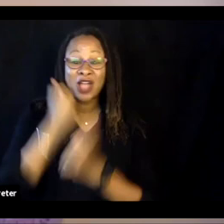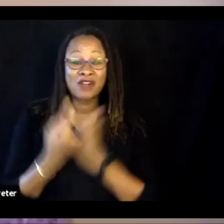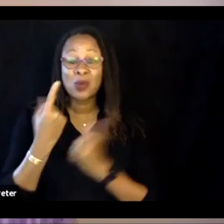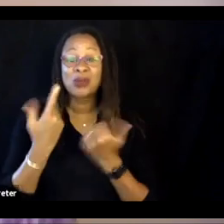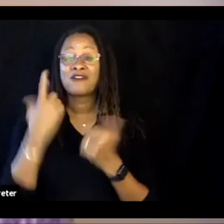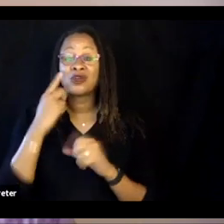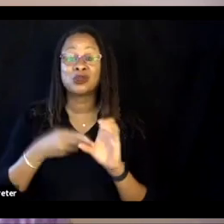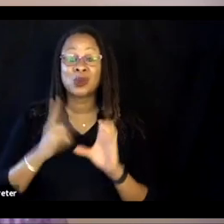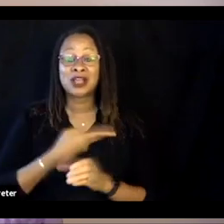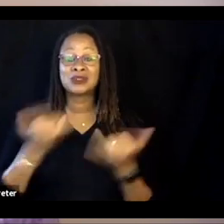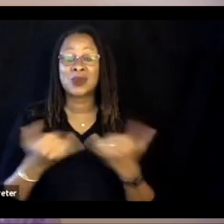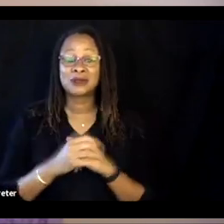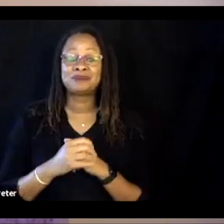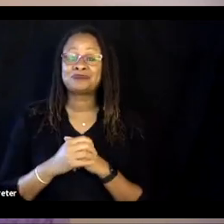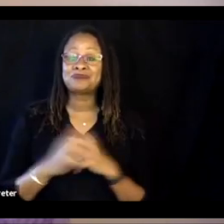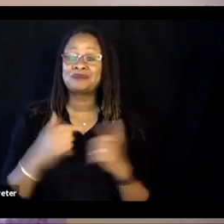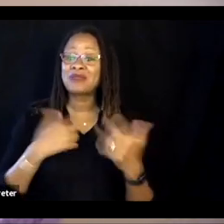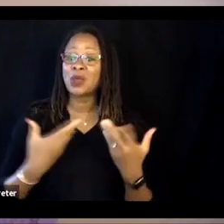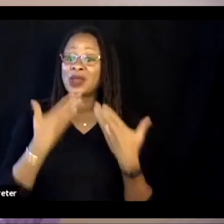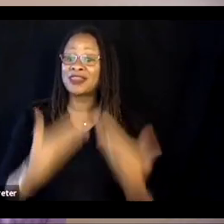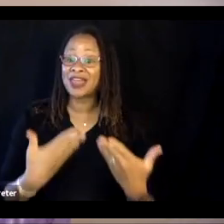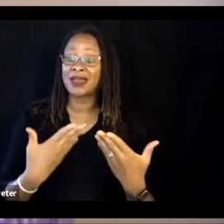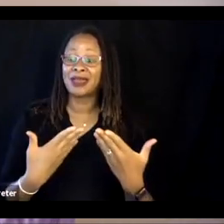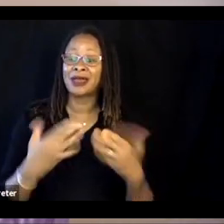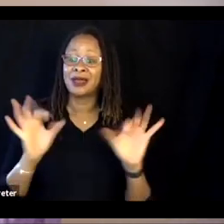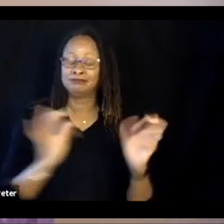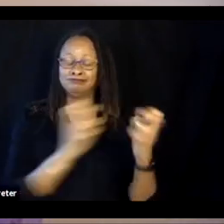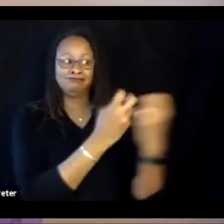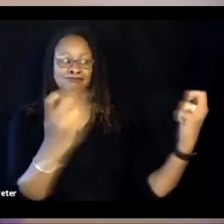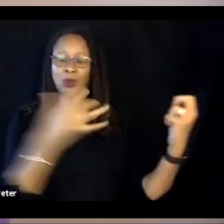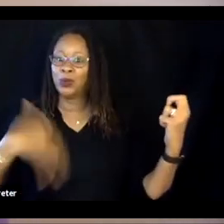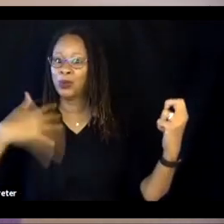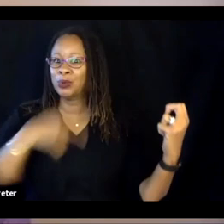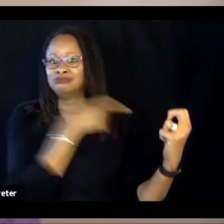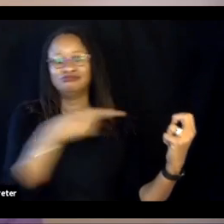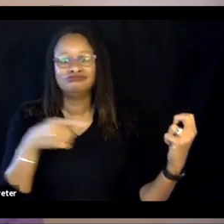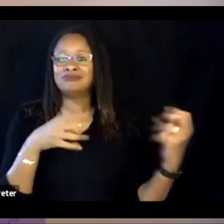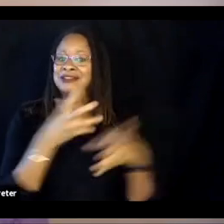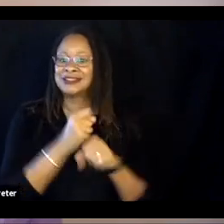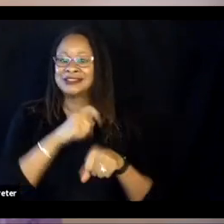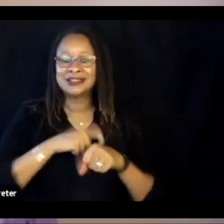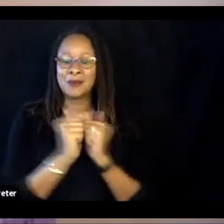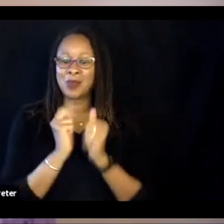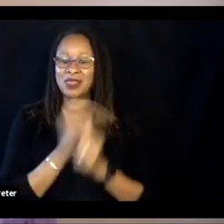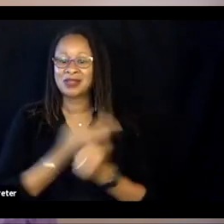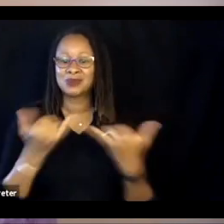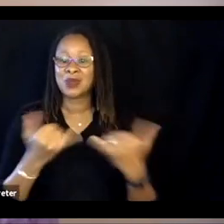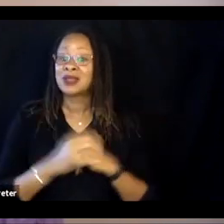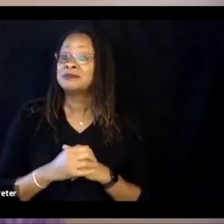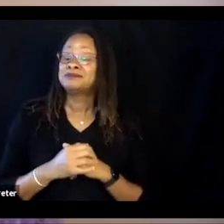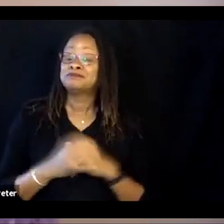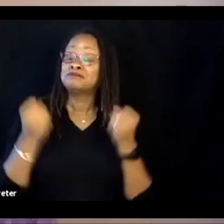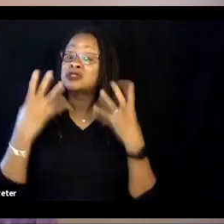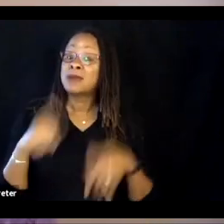joining us today. And I want to thank our esteemed panelists today for taking their time to be with us. As so many